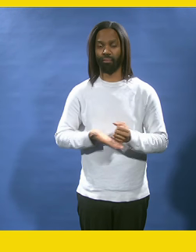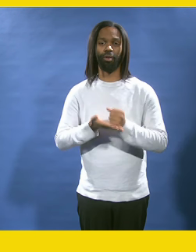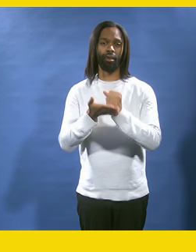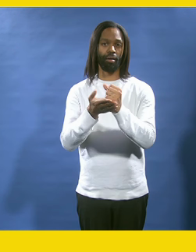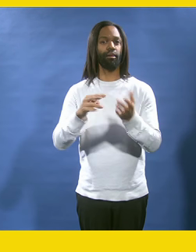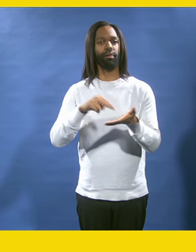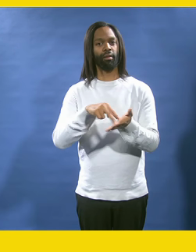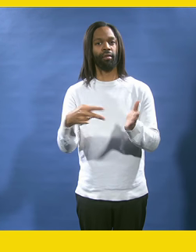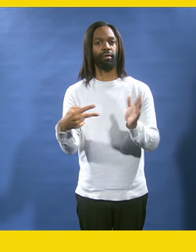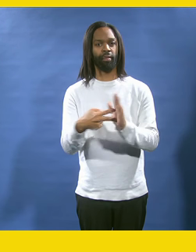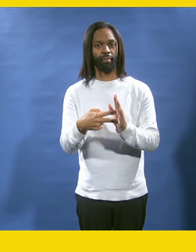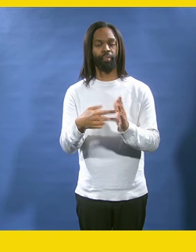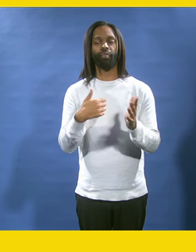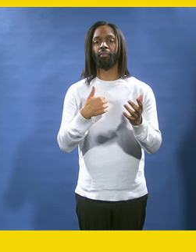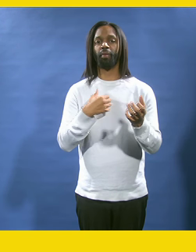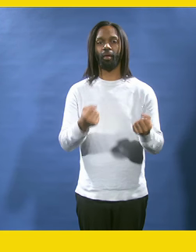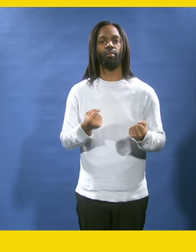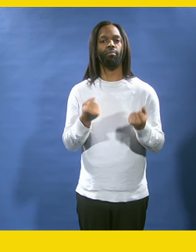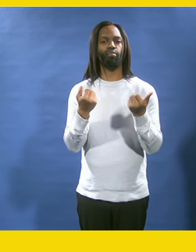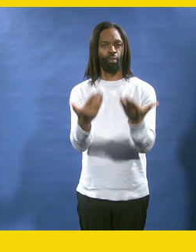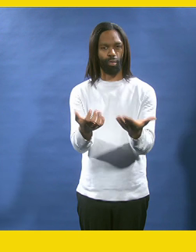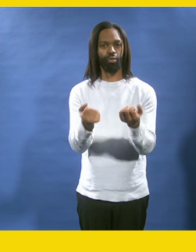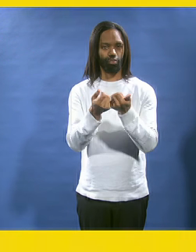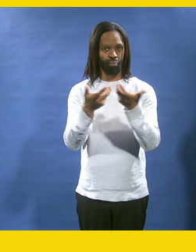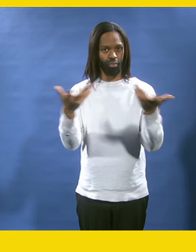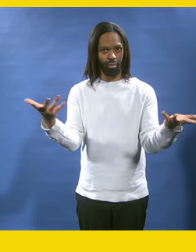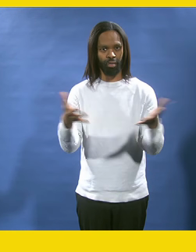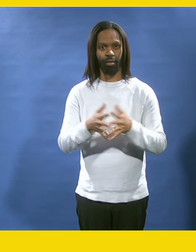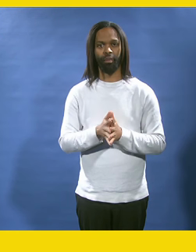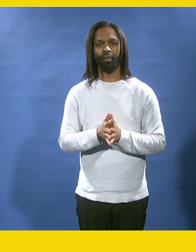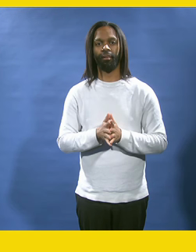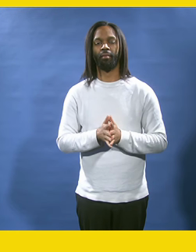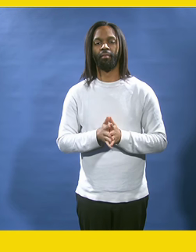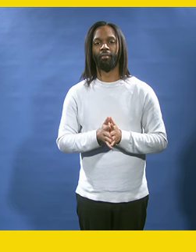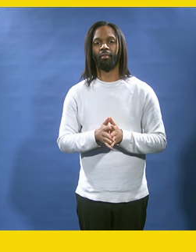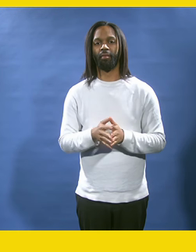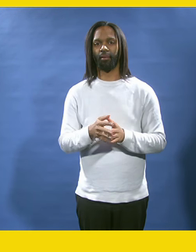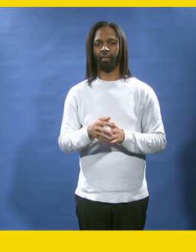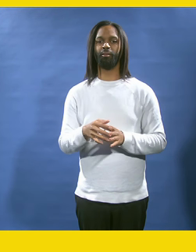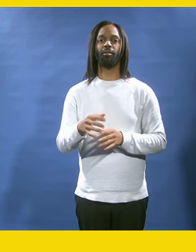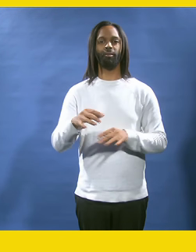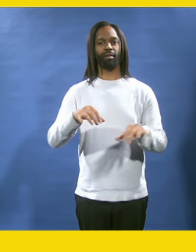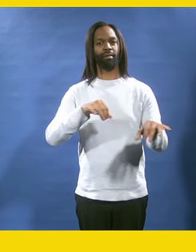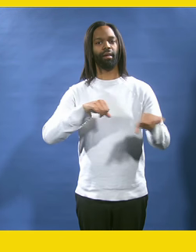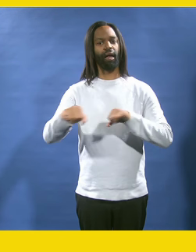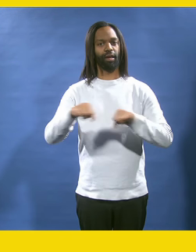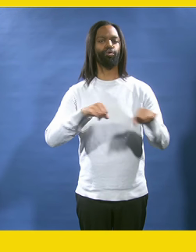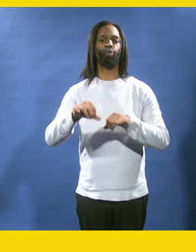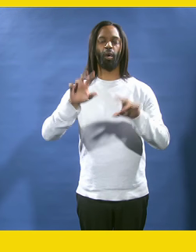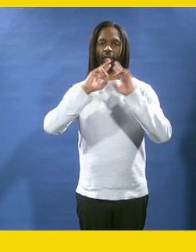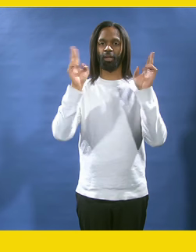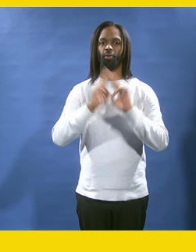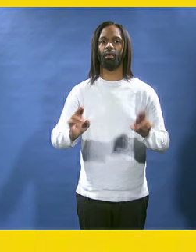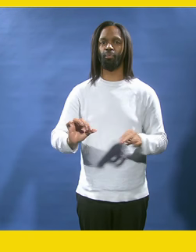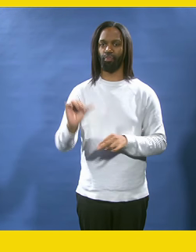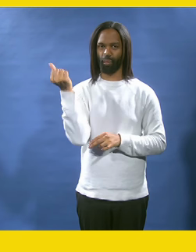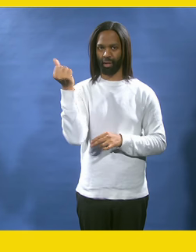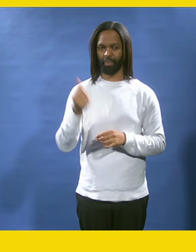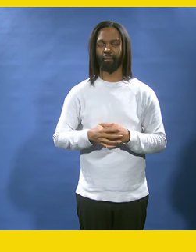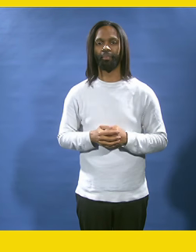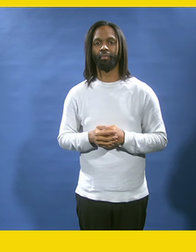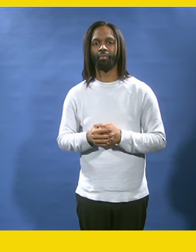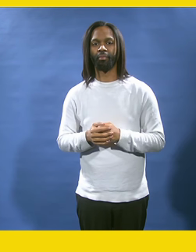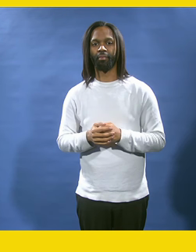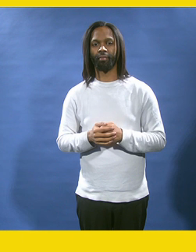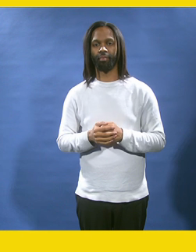International action. Hold the Taliban accountable for violating women's human rights,